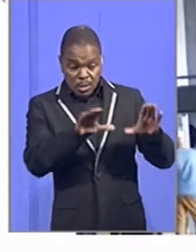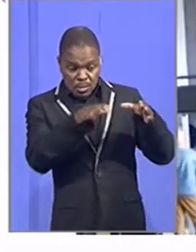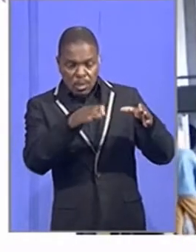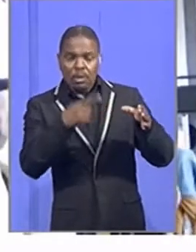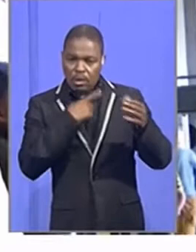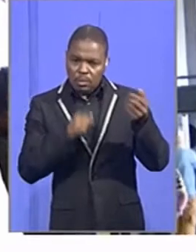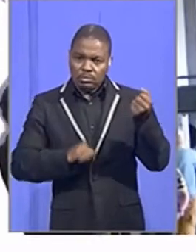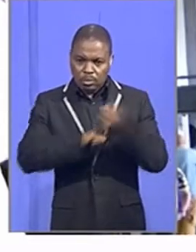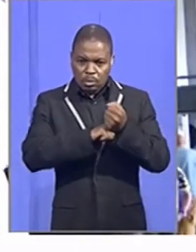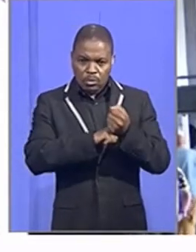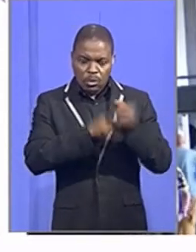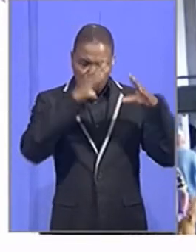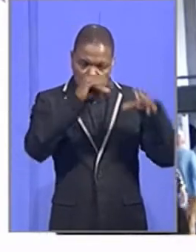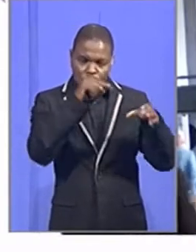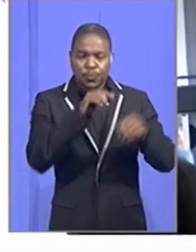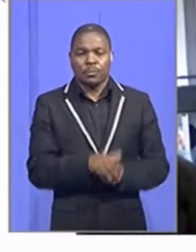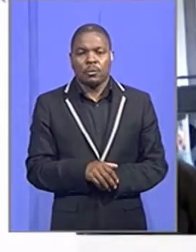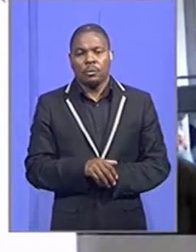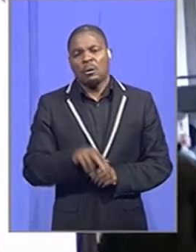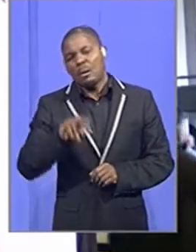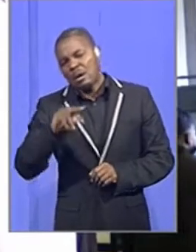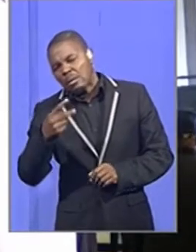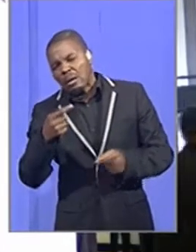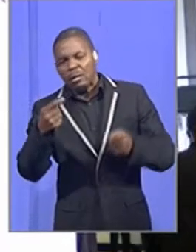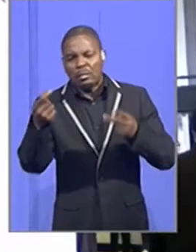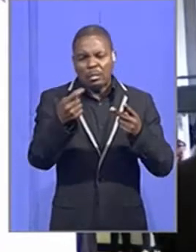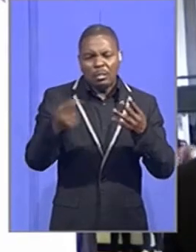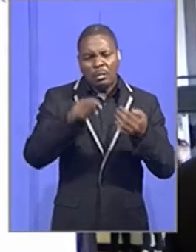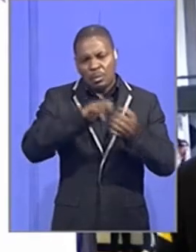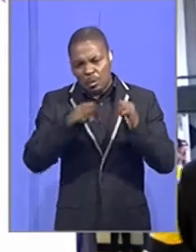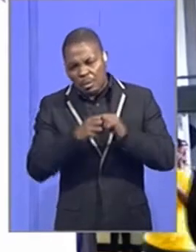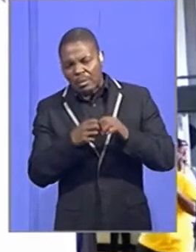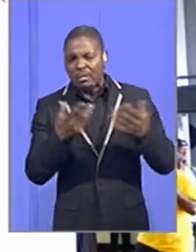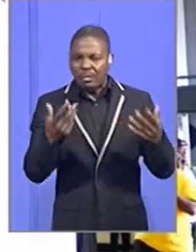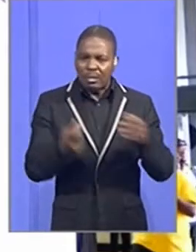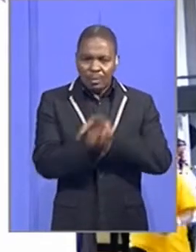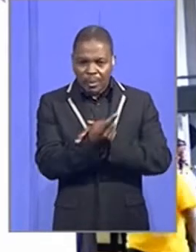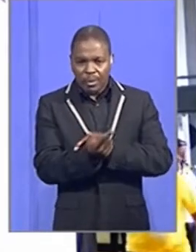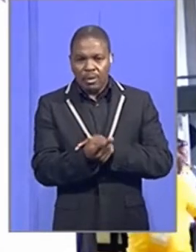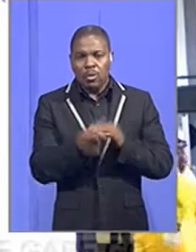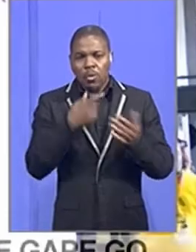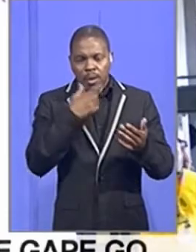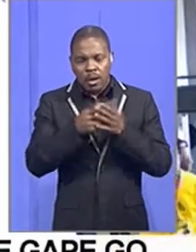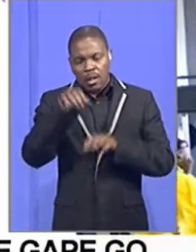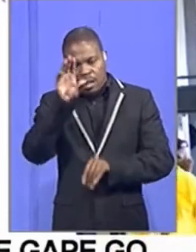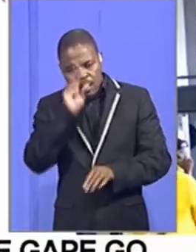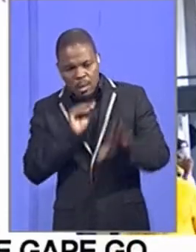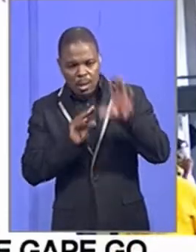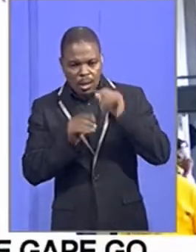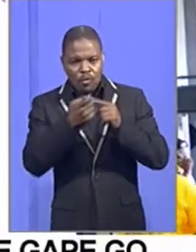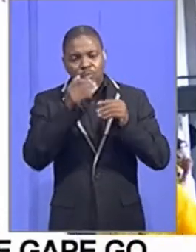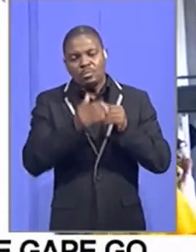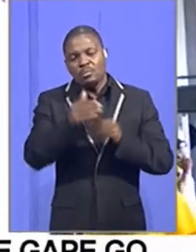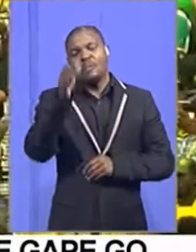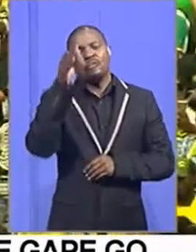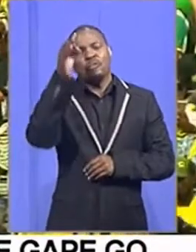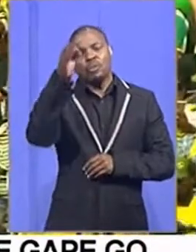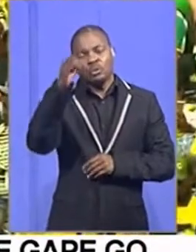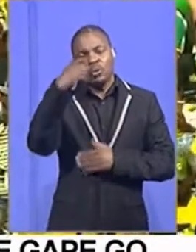been elected. All the other discrepancies might be used as a learning curve for future